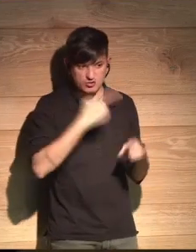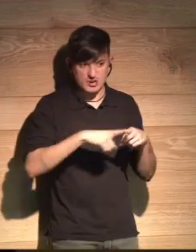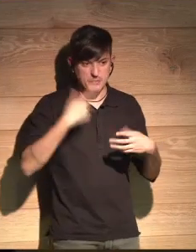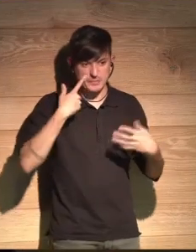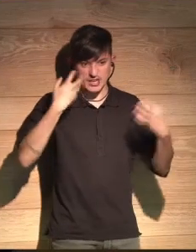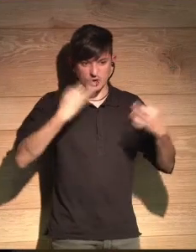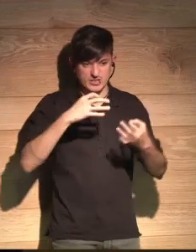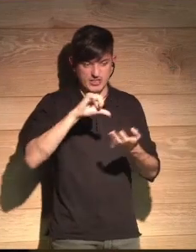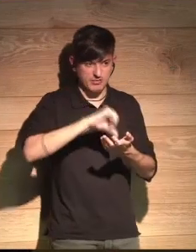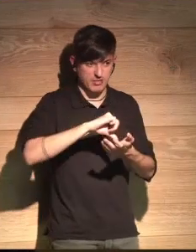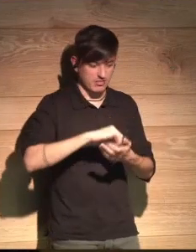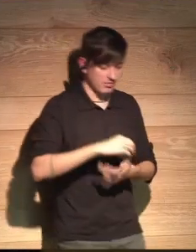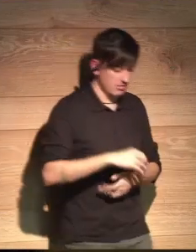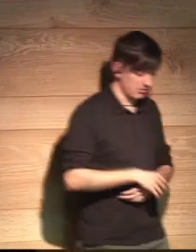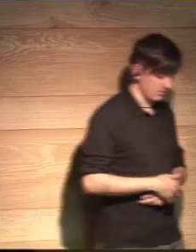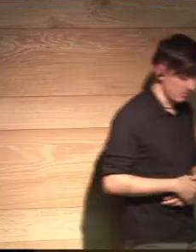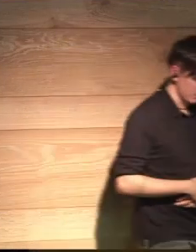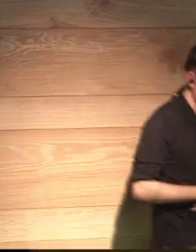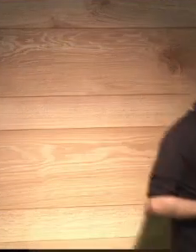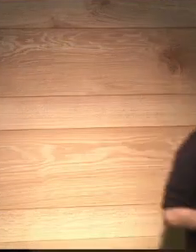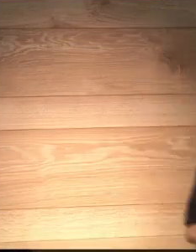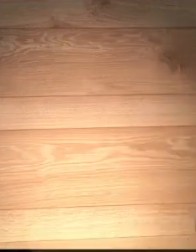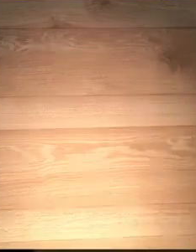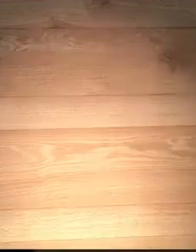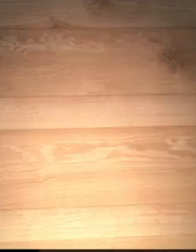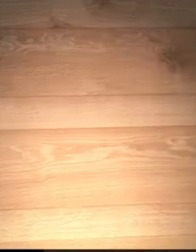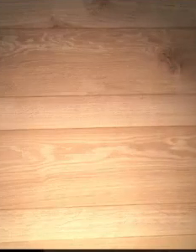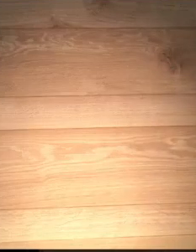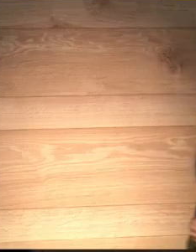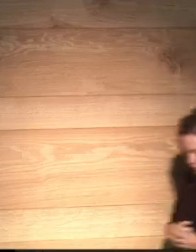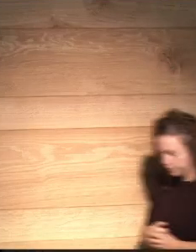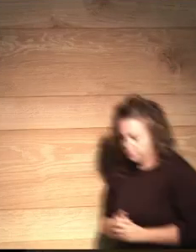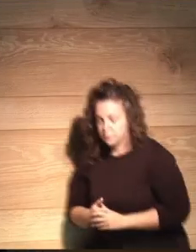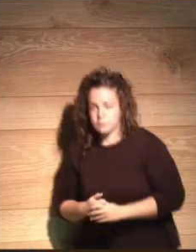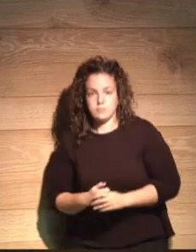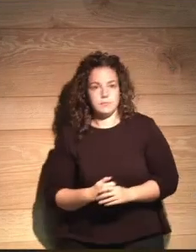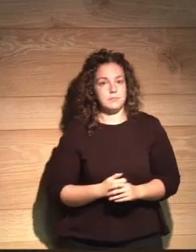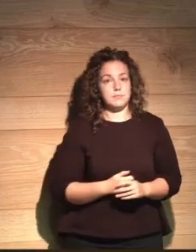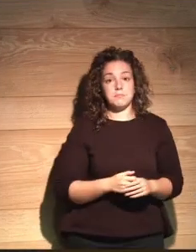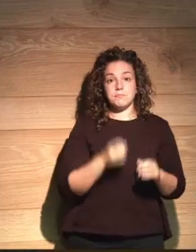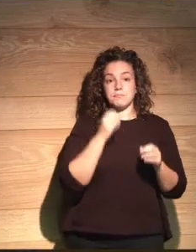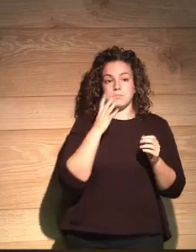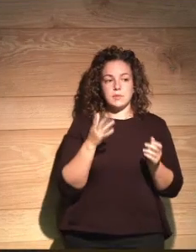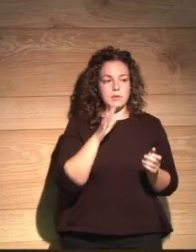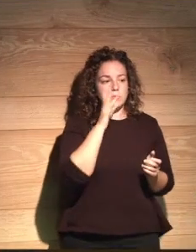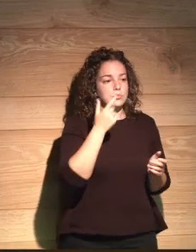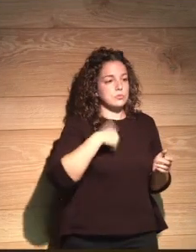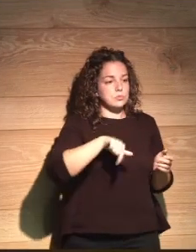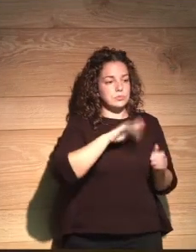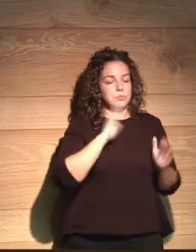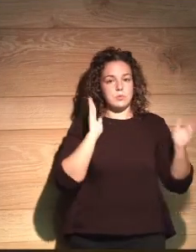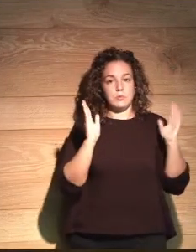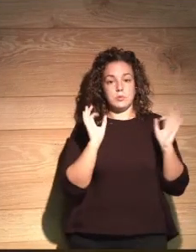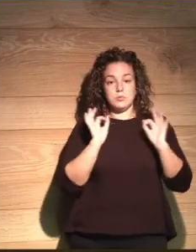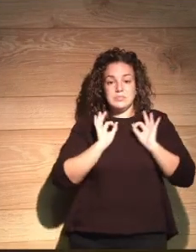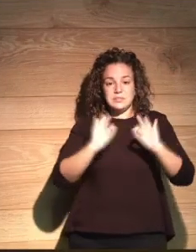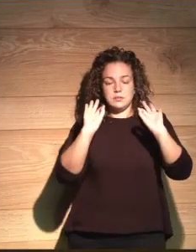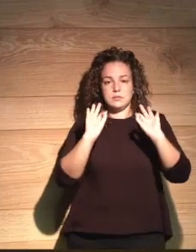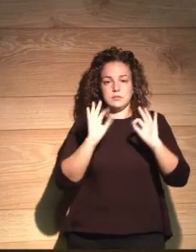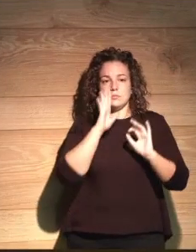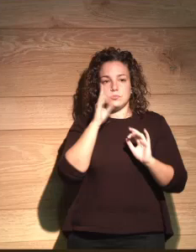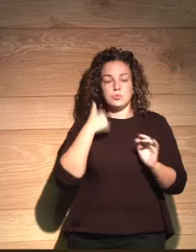rich people's parts, etc. Why has this happened? I would like you to explain this, Saskia, because